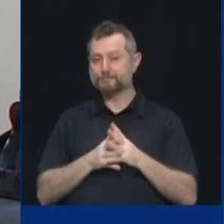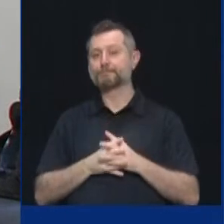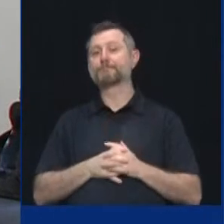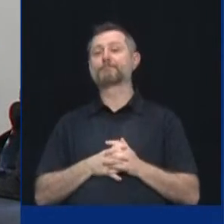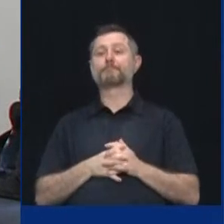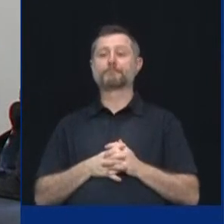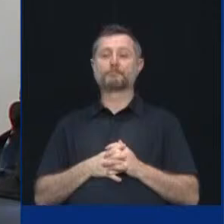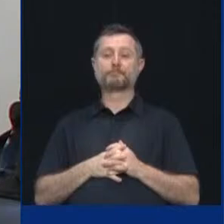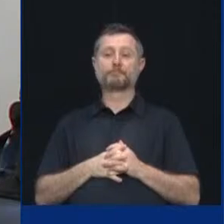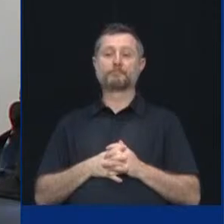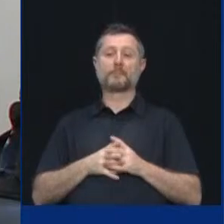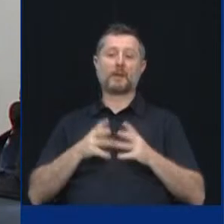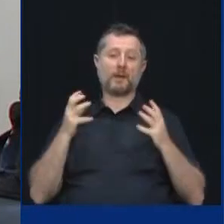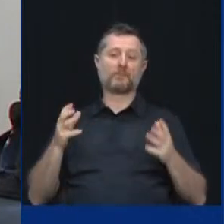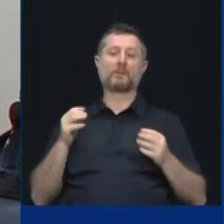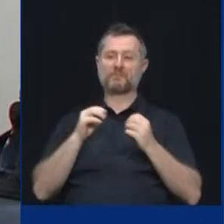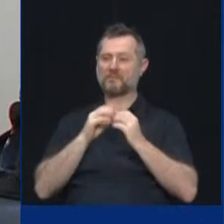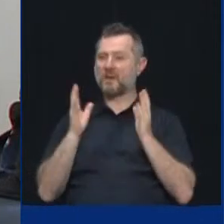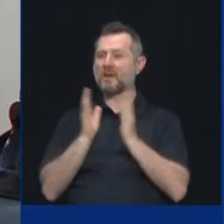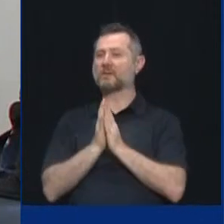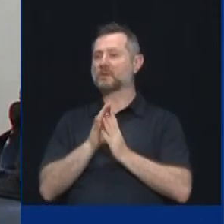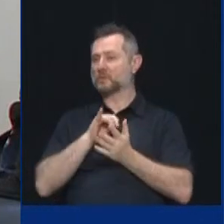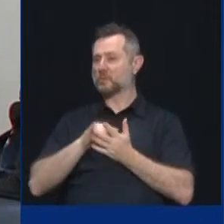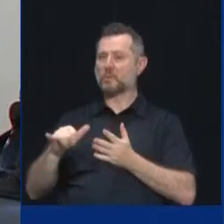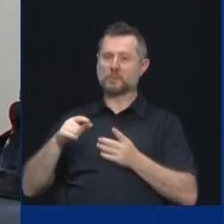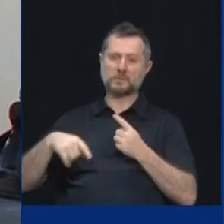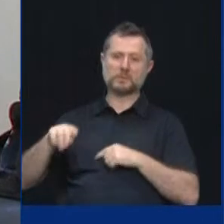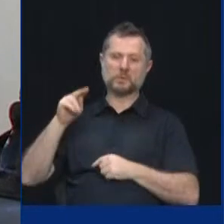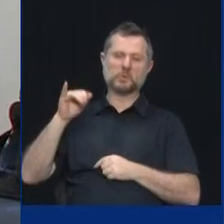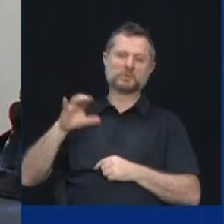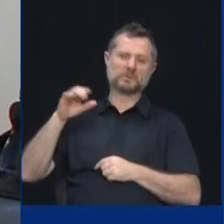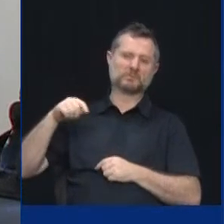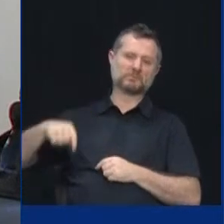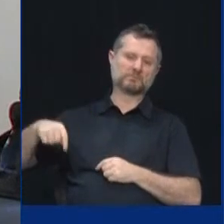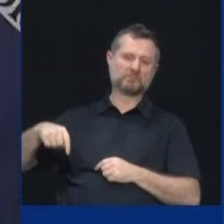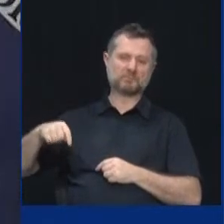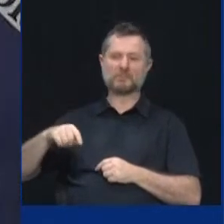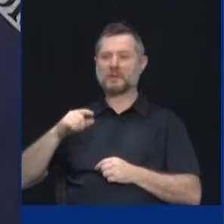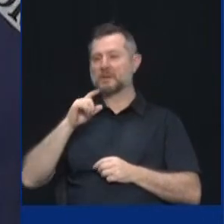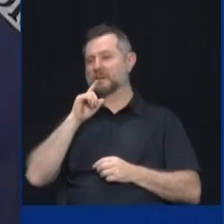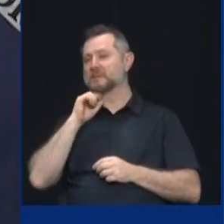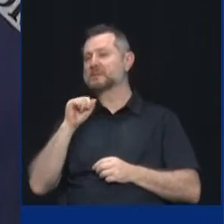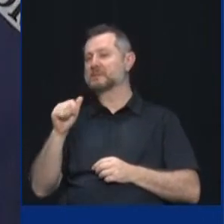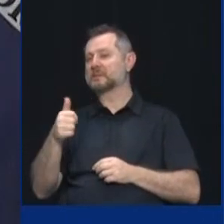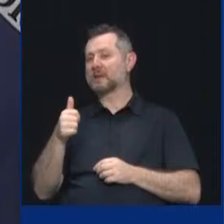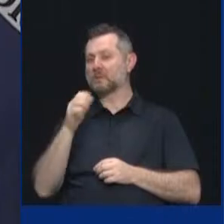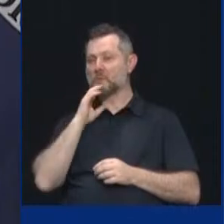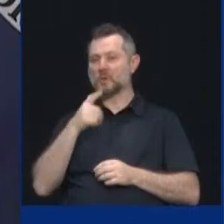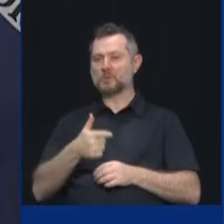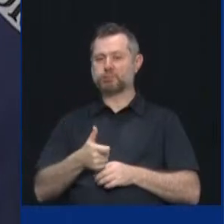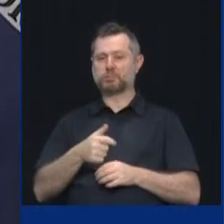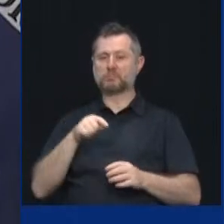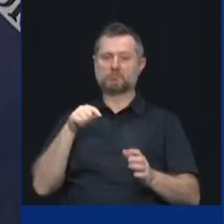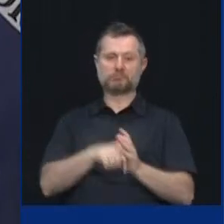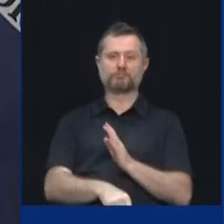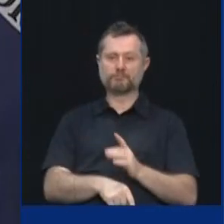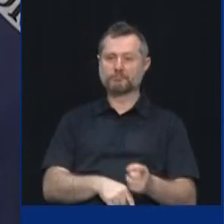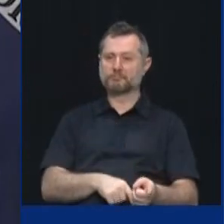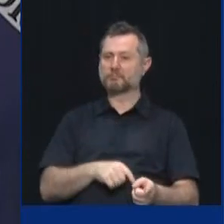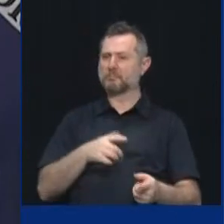So there's been a lot of violence in New York, culminating this past weekend in the killing of a 10-year-old, and the gun crimes